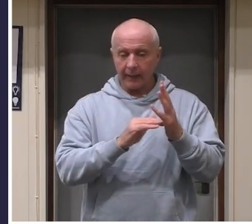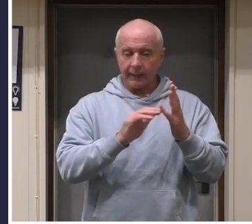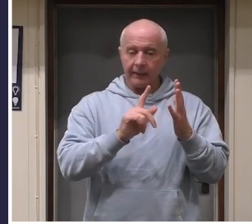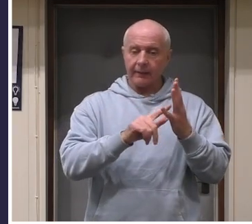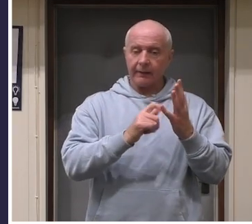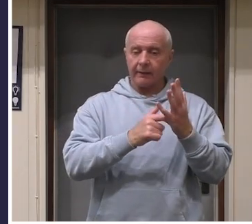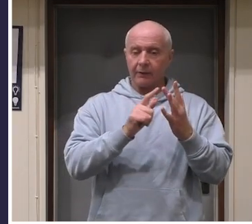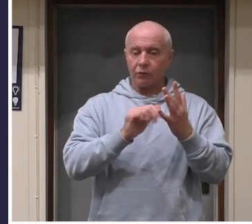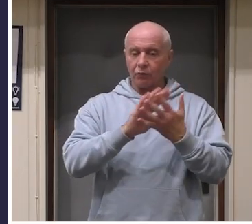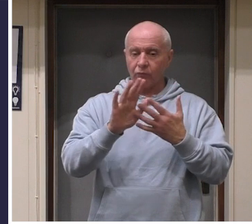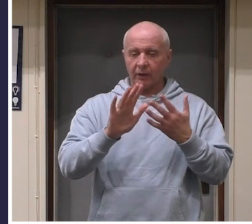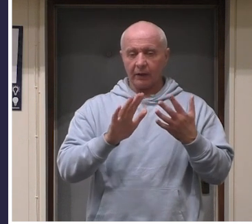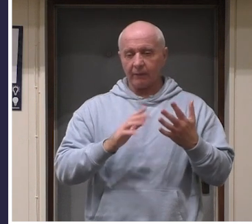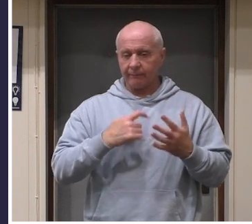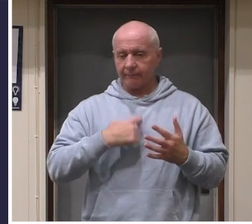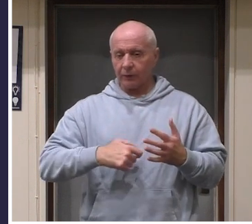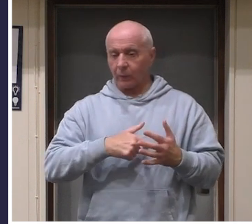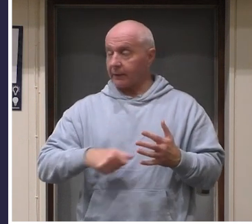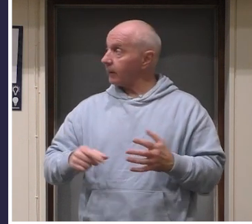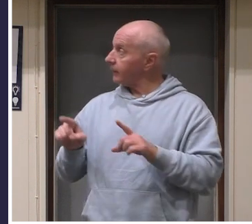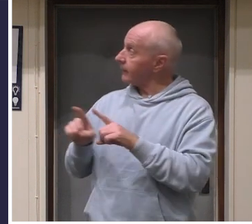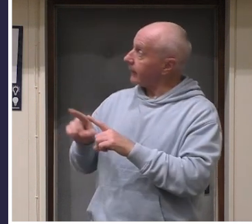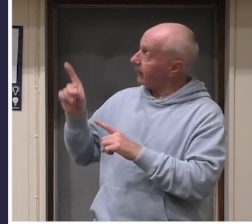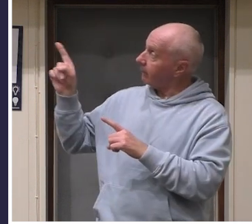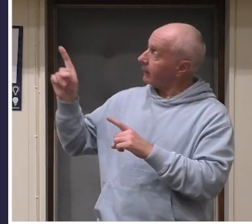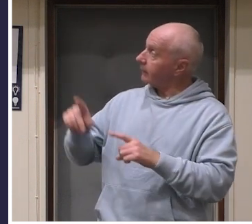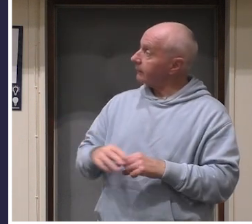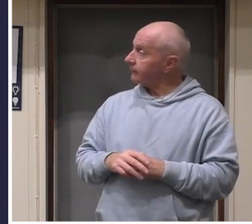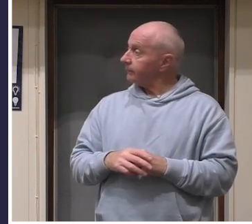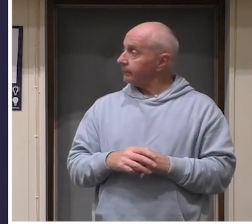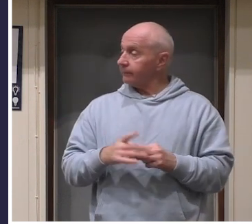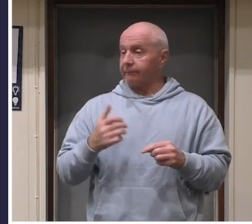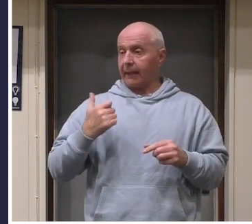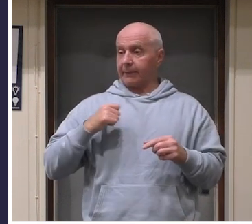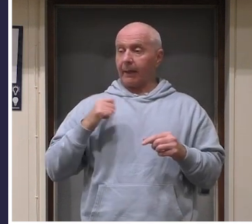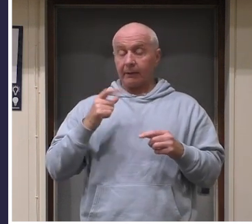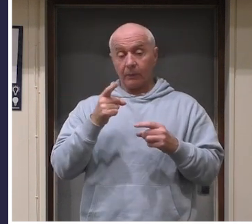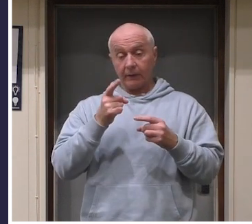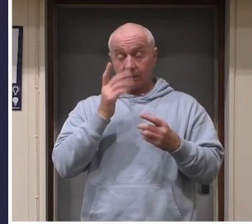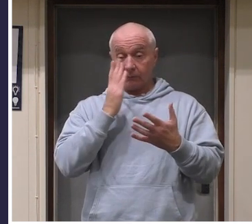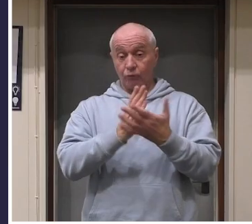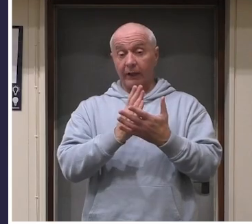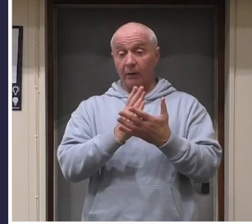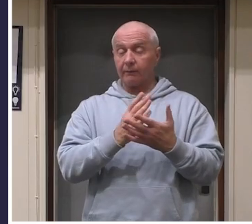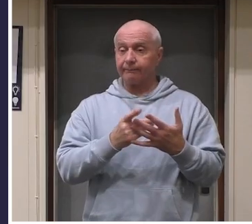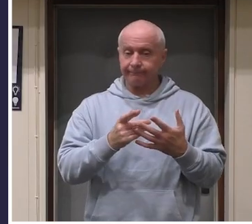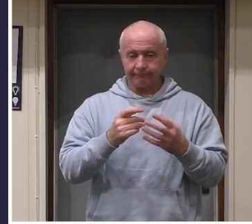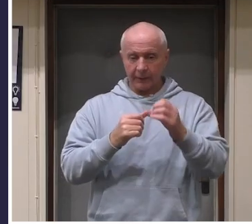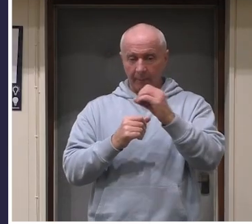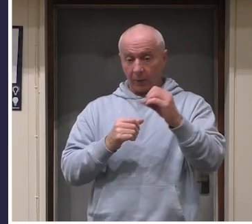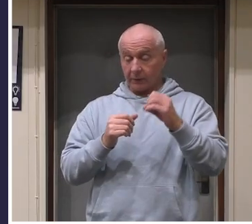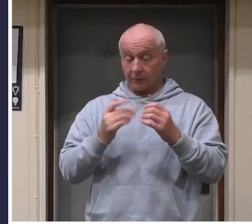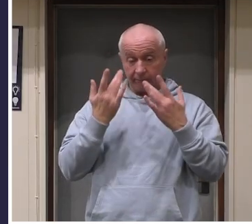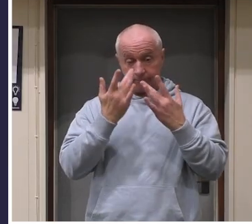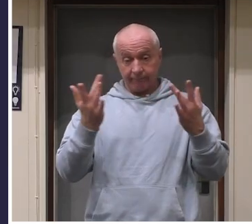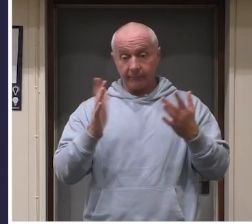experiment, and you can see the peaks almost look exactly like you would expect when you do the experiment with the real particle. And we were able to show that you